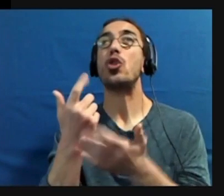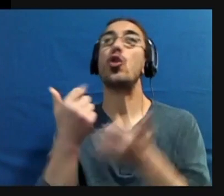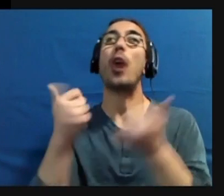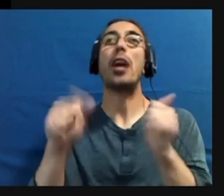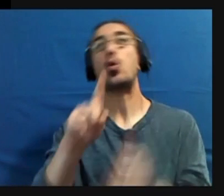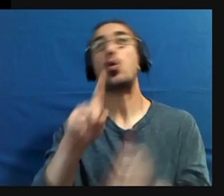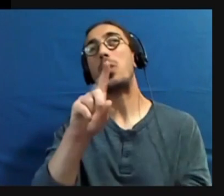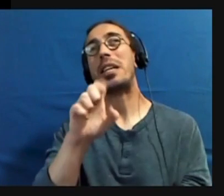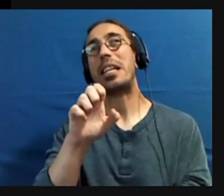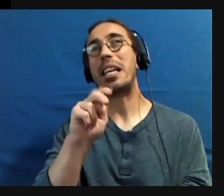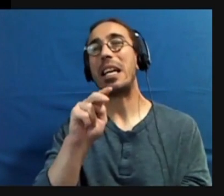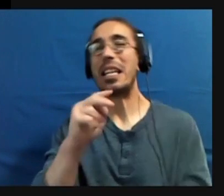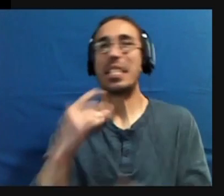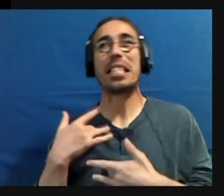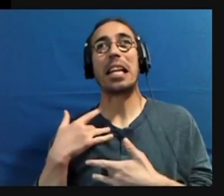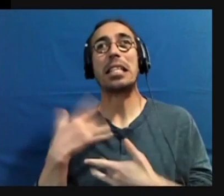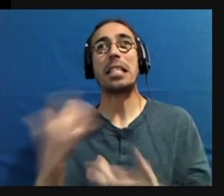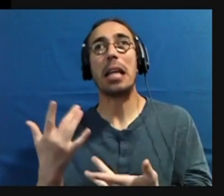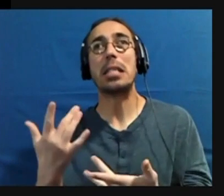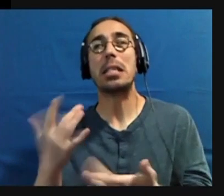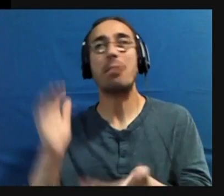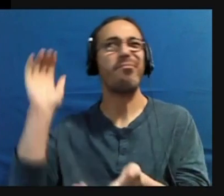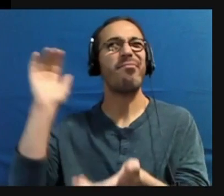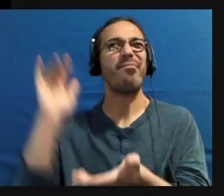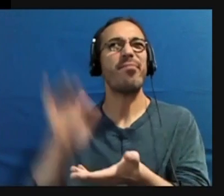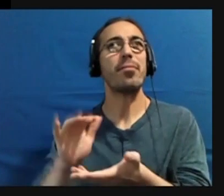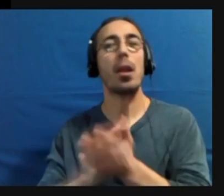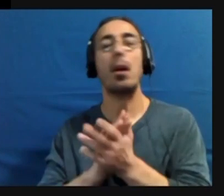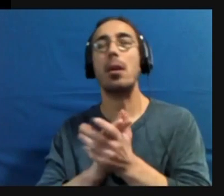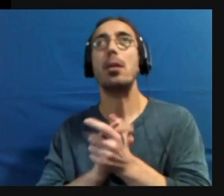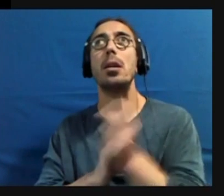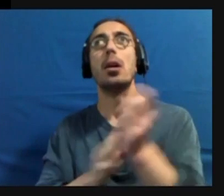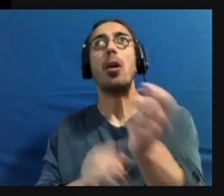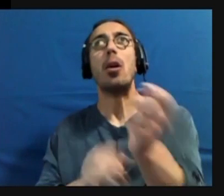and I suspect that they come from the